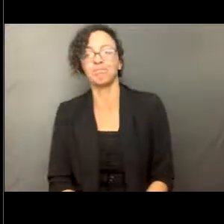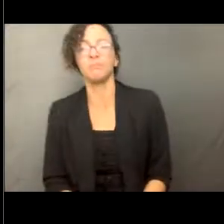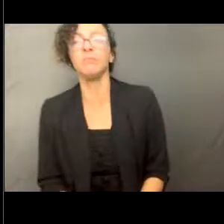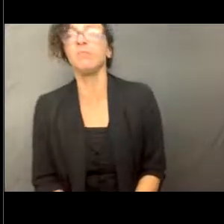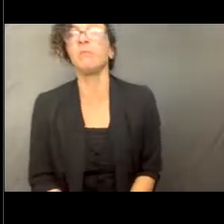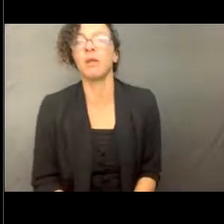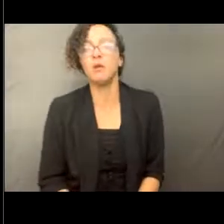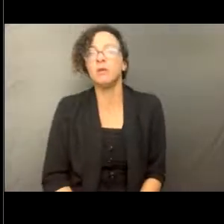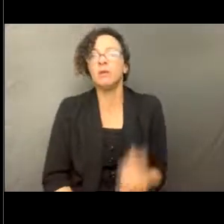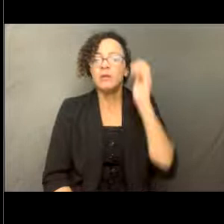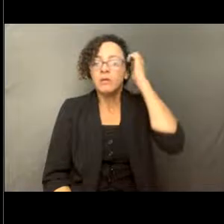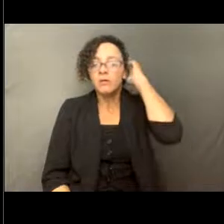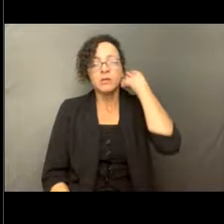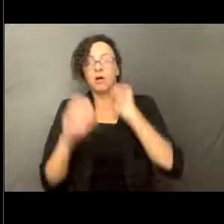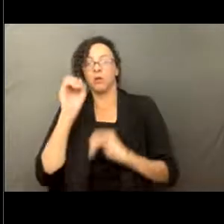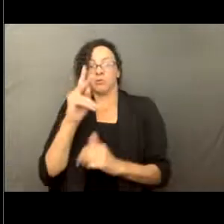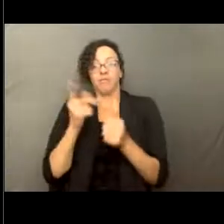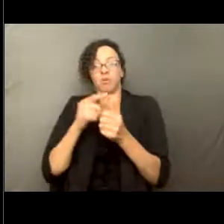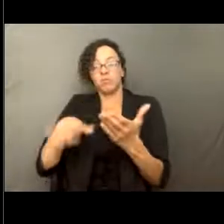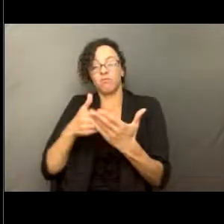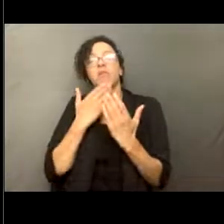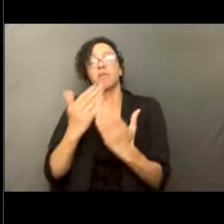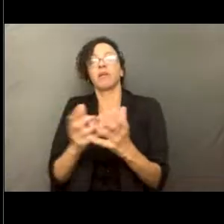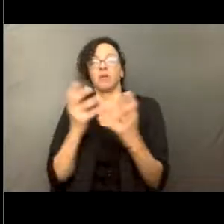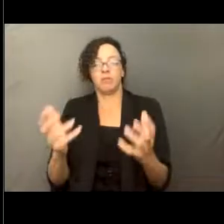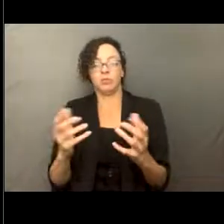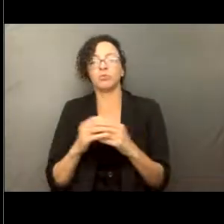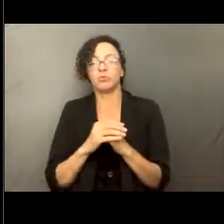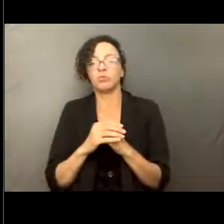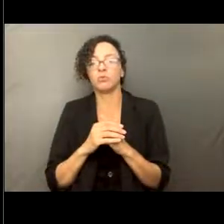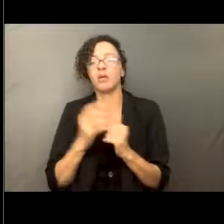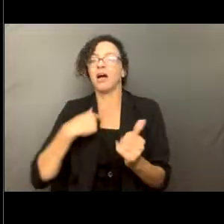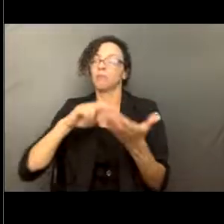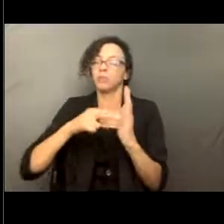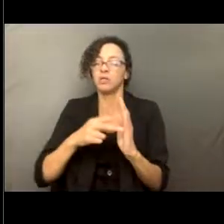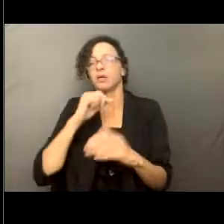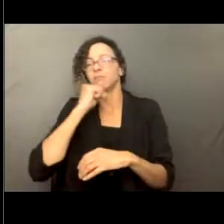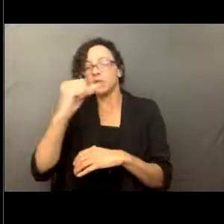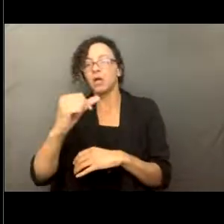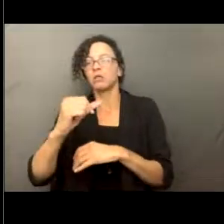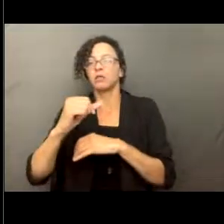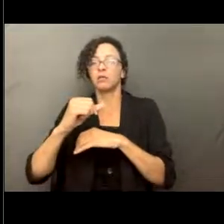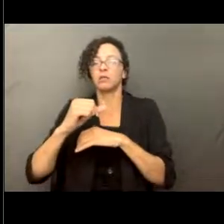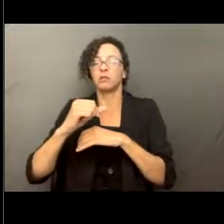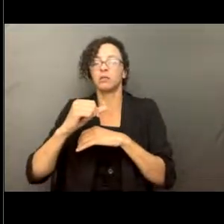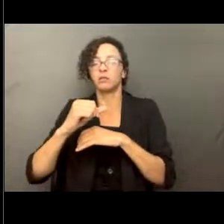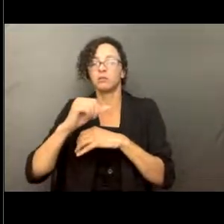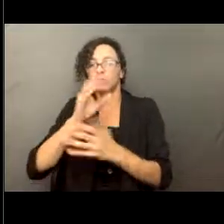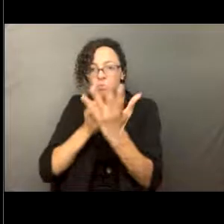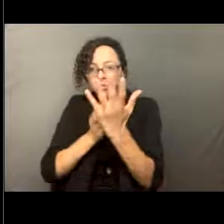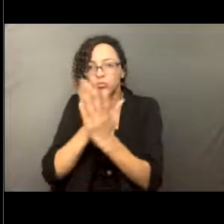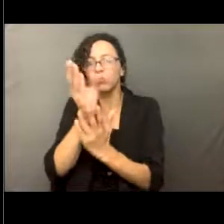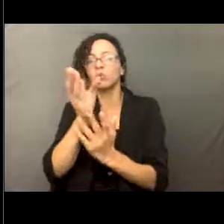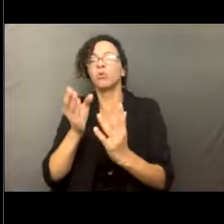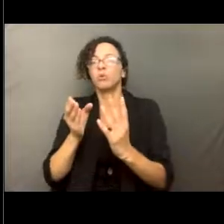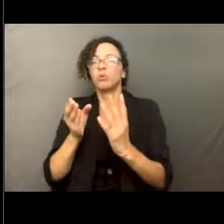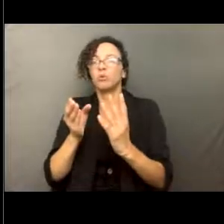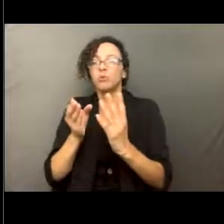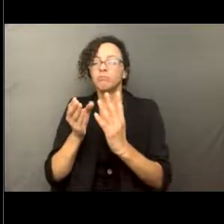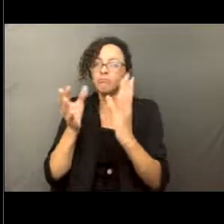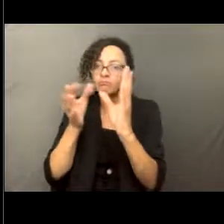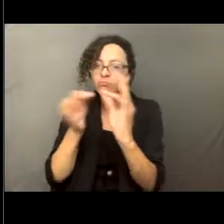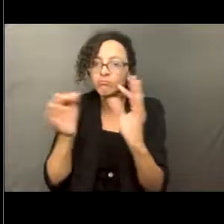Okay. First of all, thank you very much. I mean, I'm not going to go all the way through. You probably have seen my list.